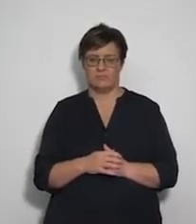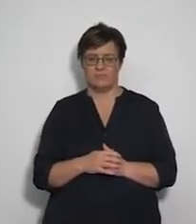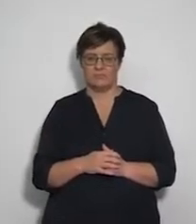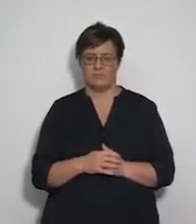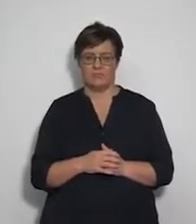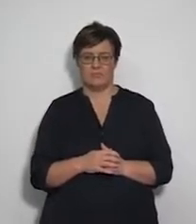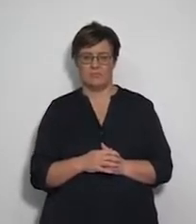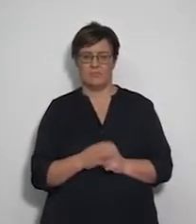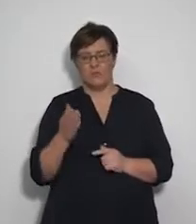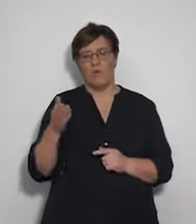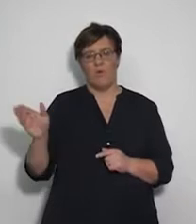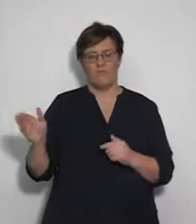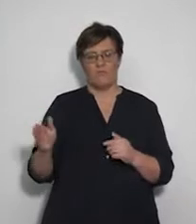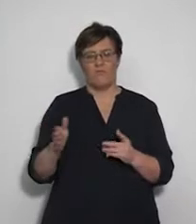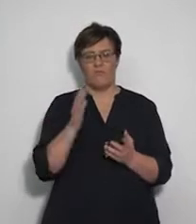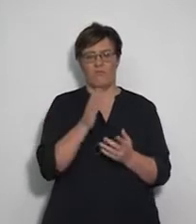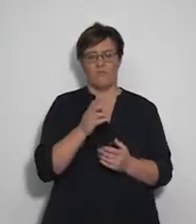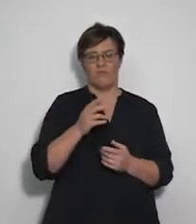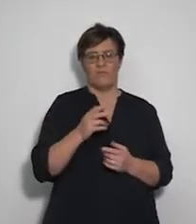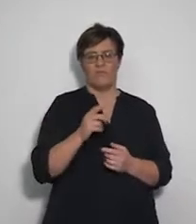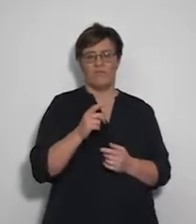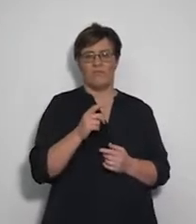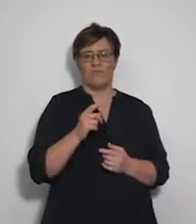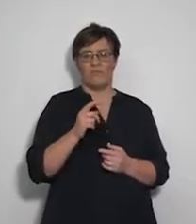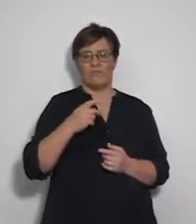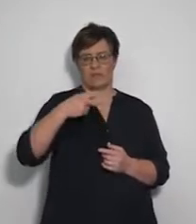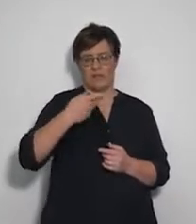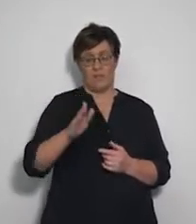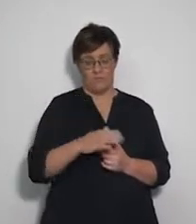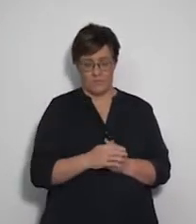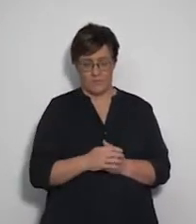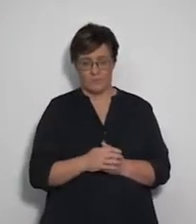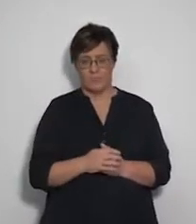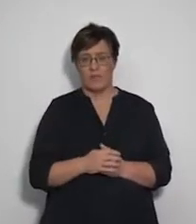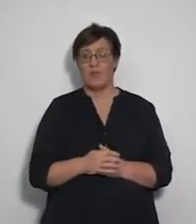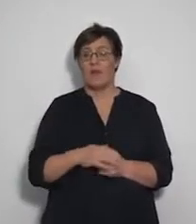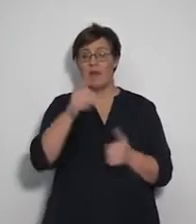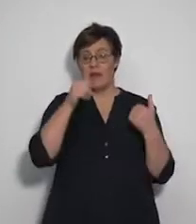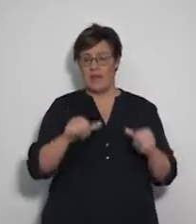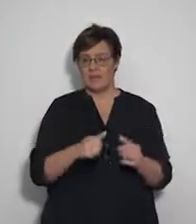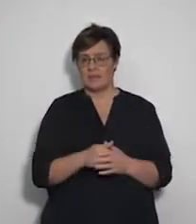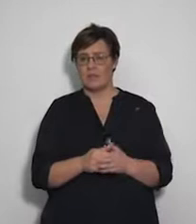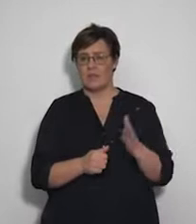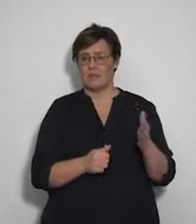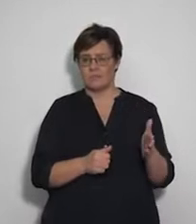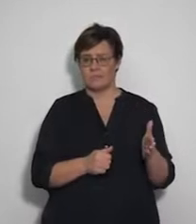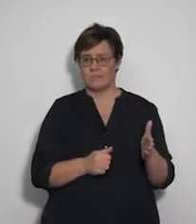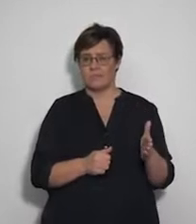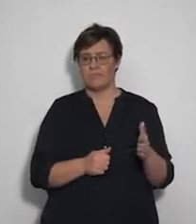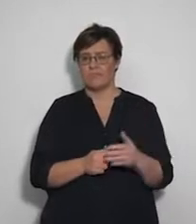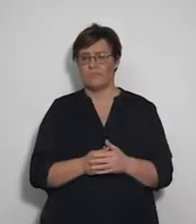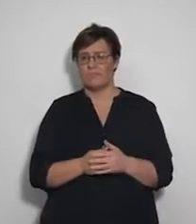only 1, is not a perfect match. The next band, if you look at, is present there. It's present in